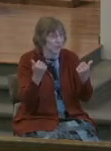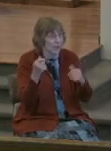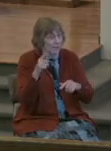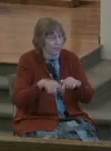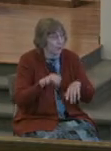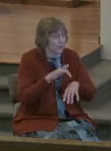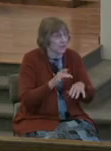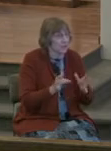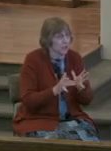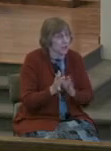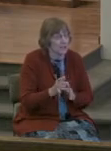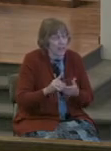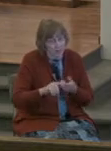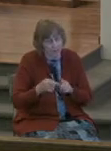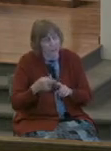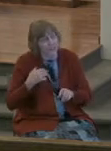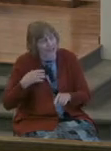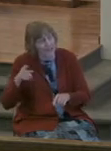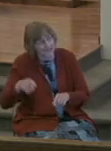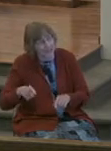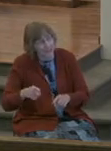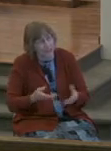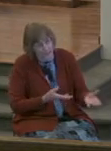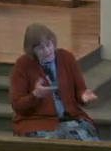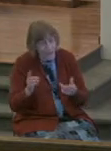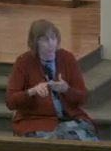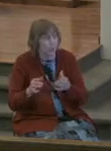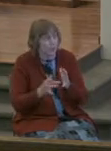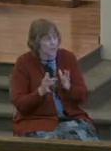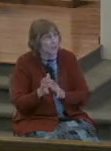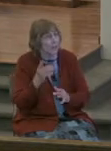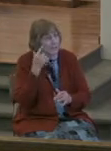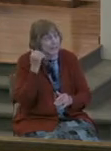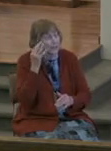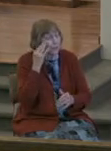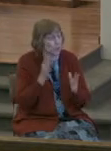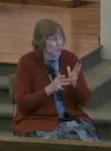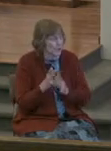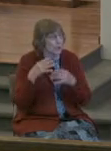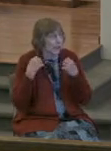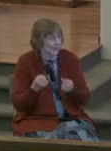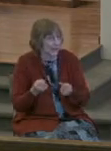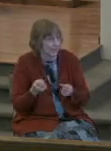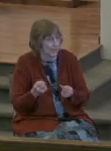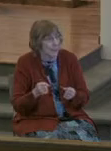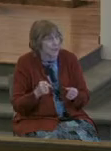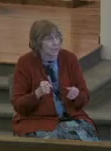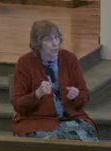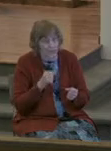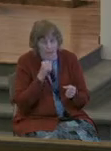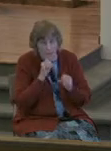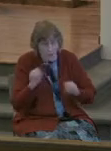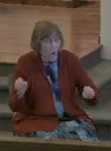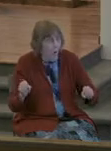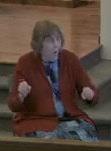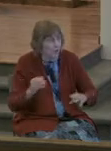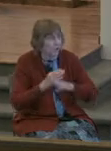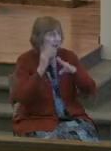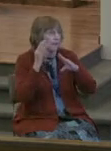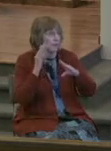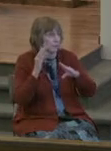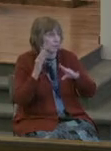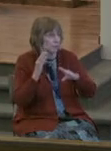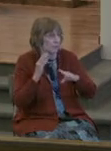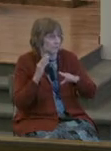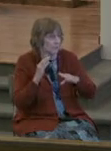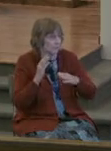Jesus. Their friend had a need. They wanted to get him to Jesus because they knew that Jesus could heal him. And so they didn't let any challenge or obstacle get in their